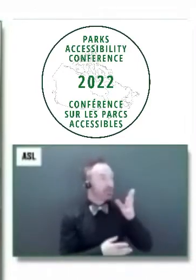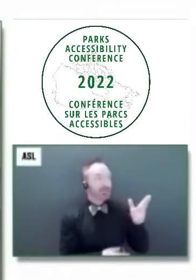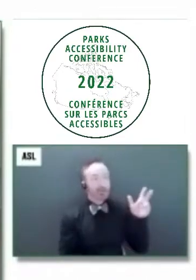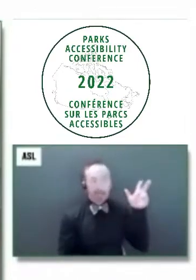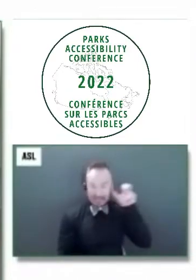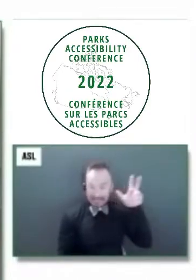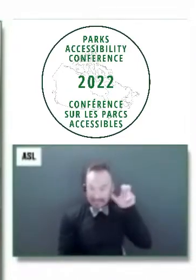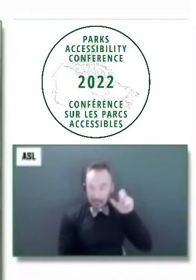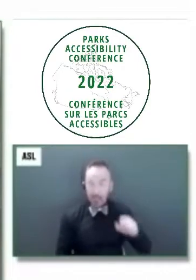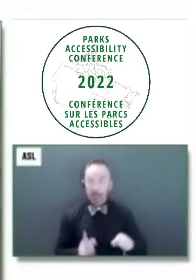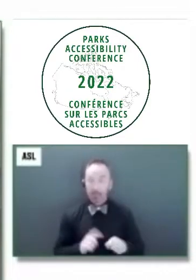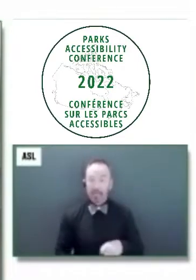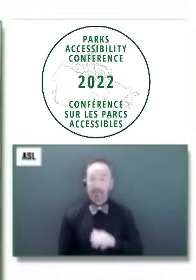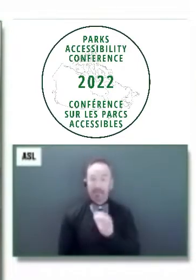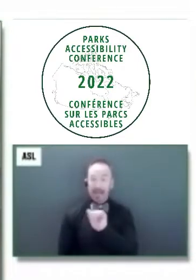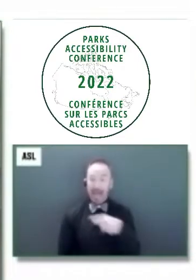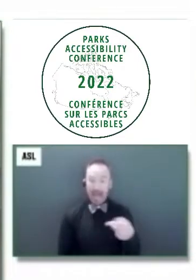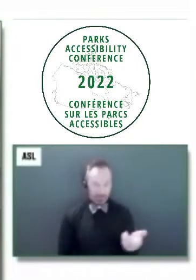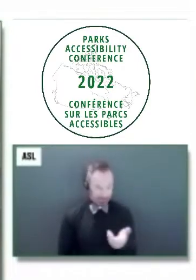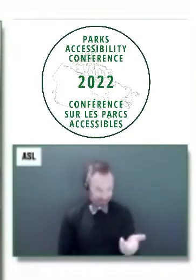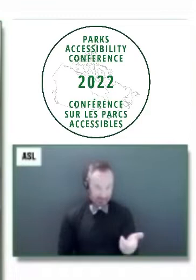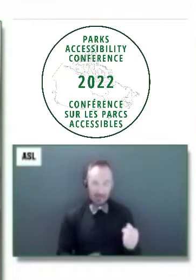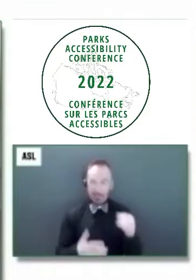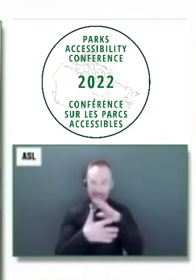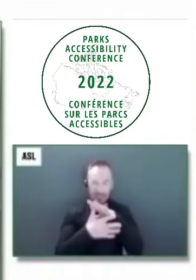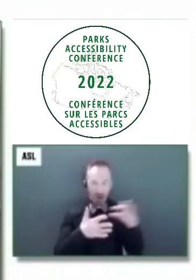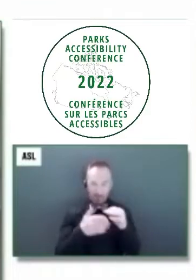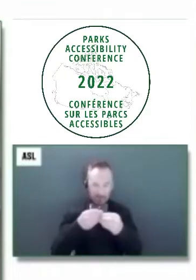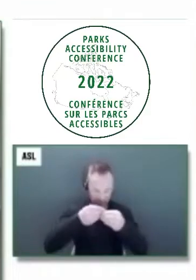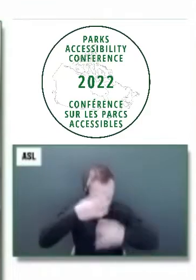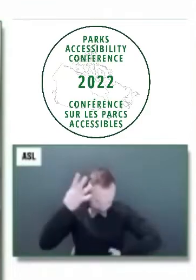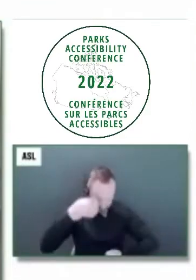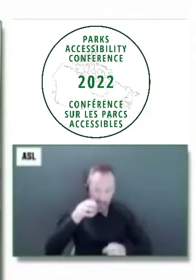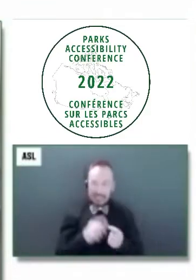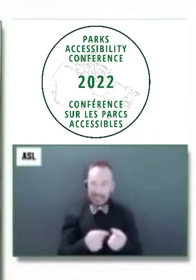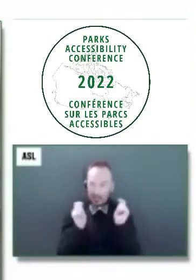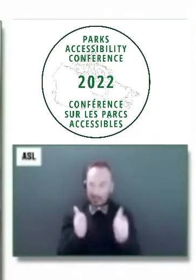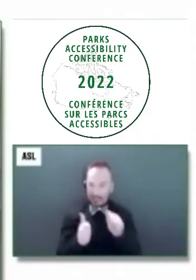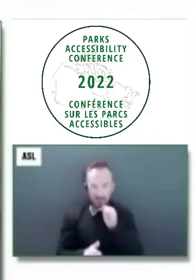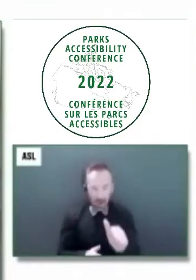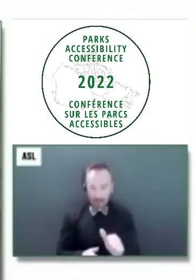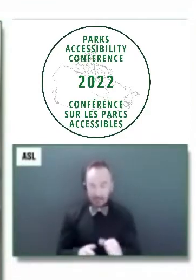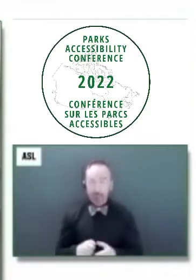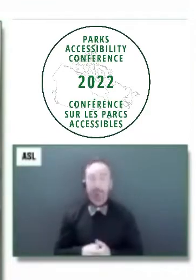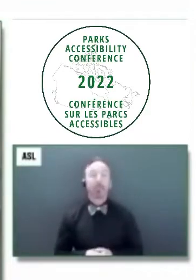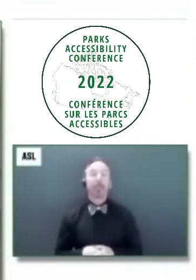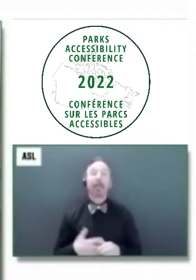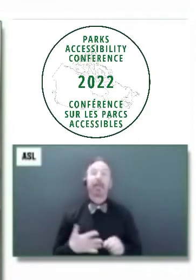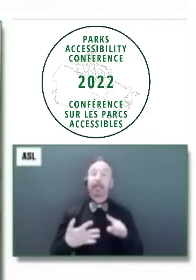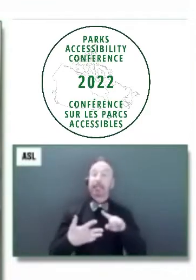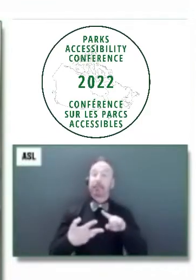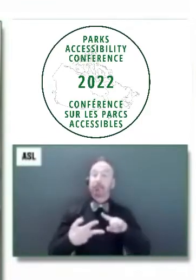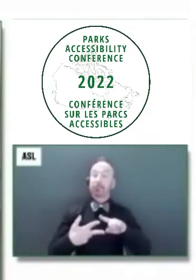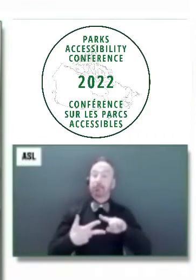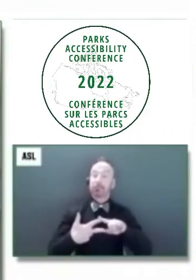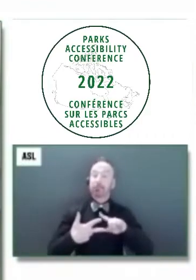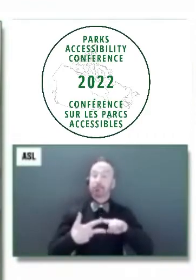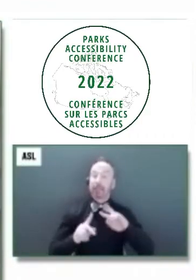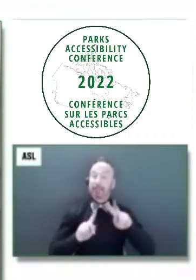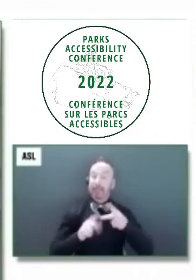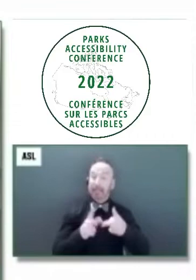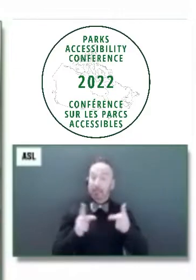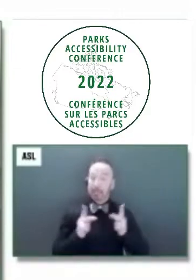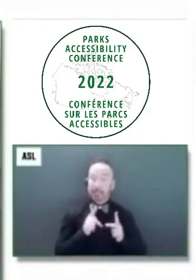had entirely too many options to do this quickly. In coffee shop number 2, the barista would helpfully point me to a very convenient menu